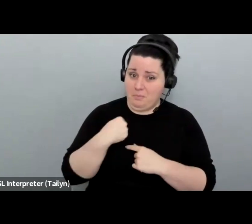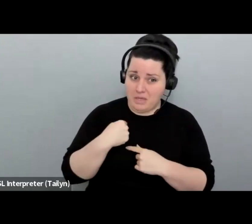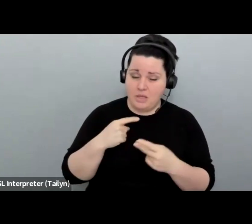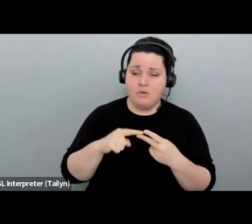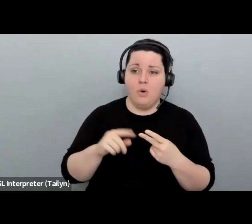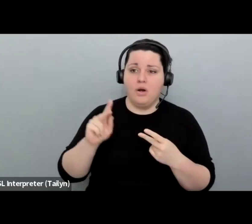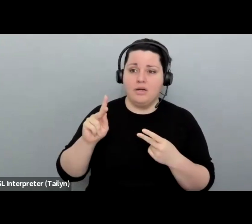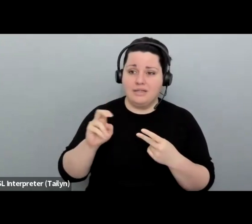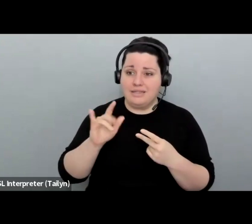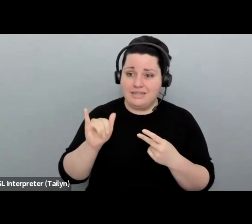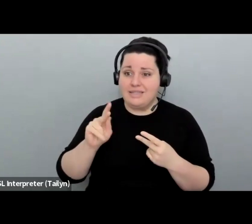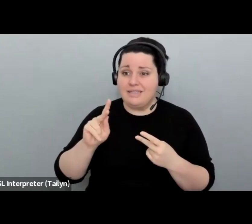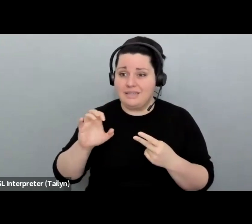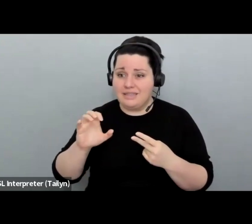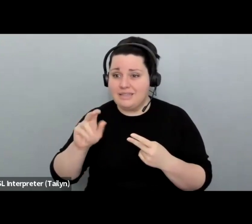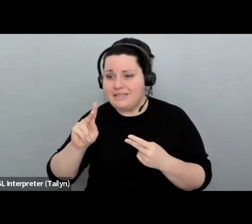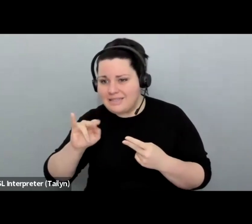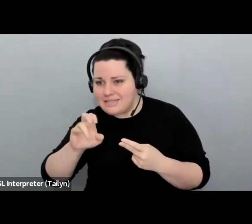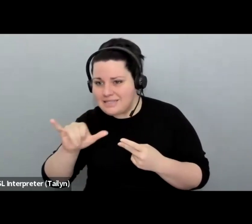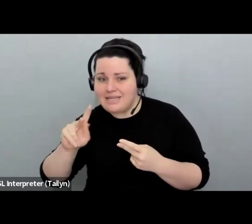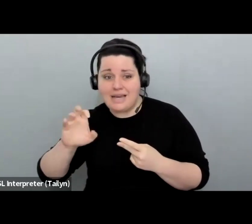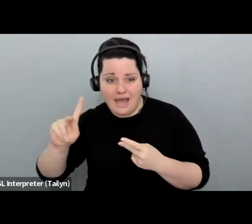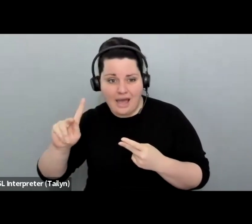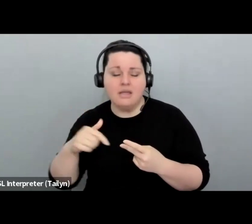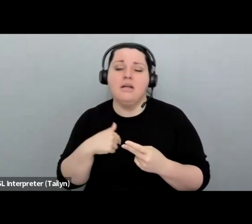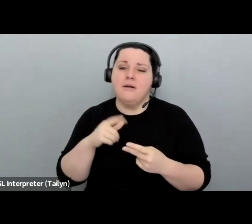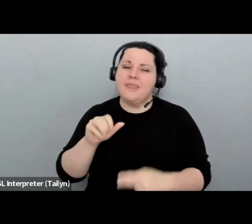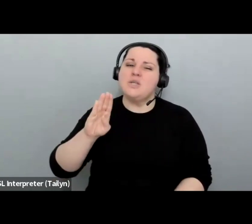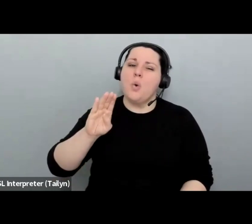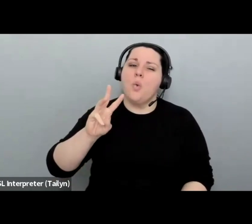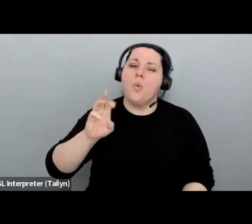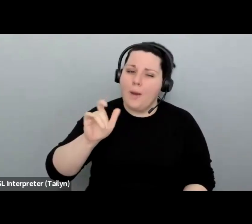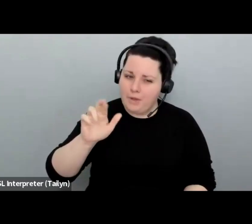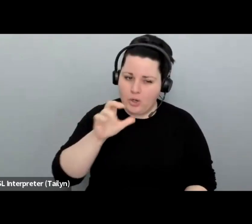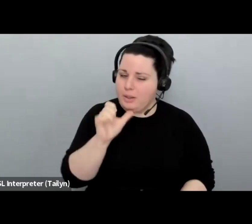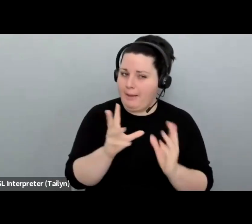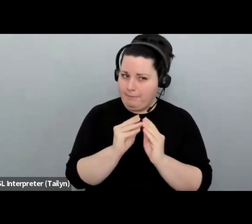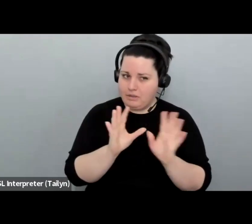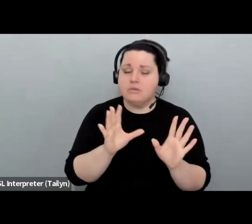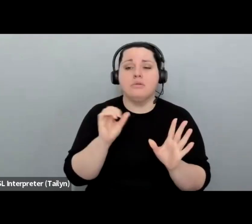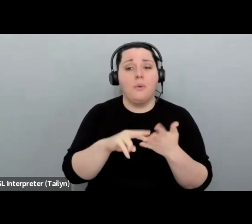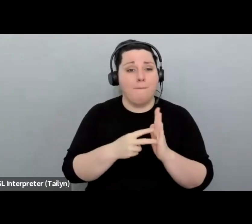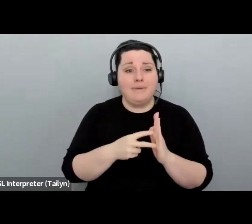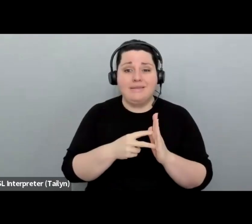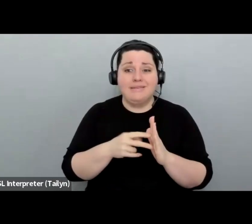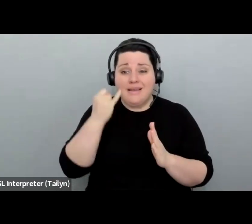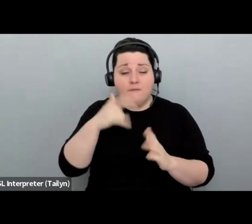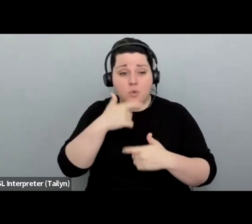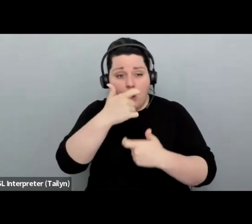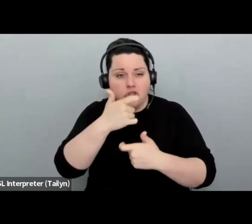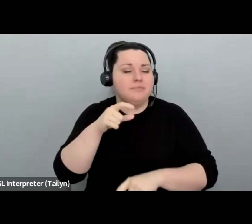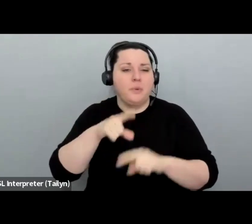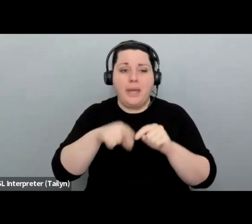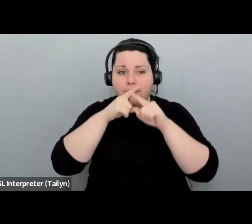chat. This is a webinar, so a little different than a meeting. Attendees are not able to unmute or be on camera,